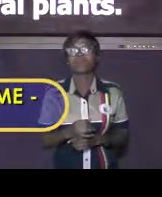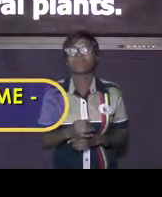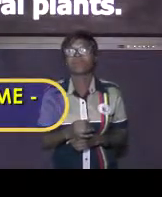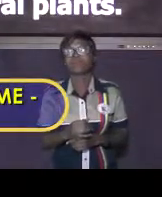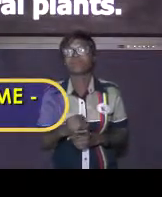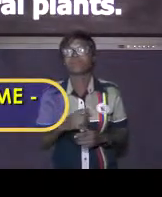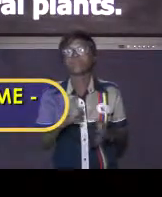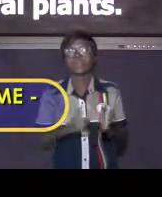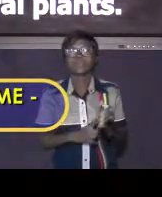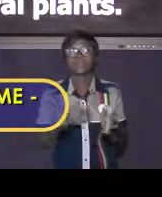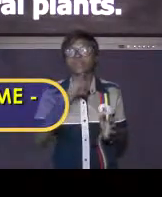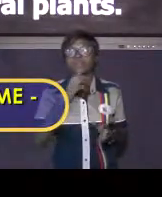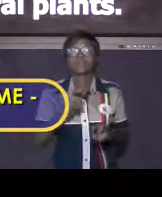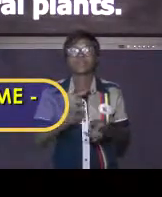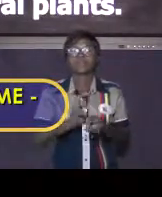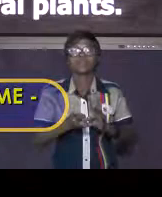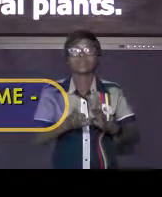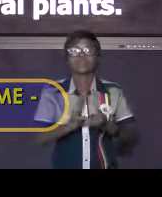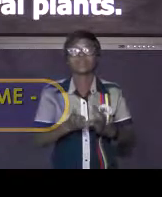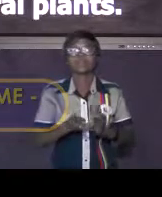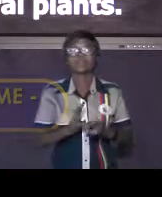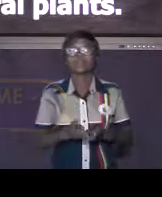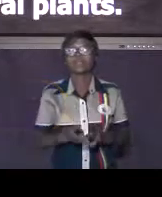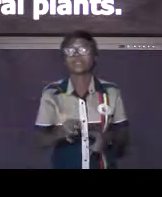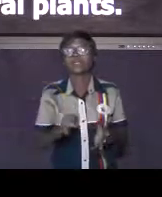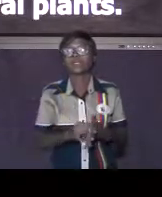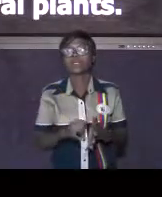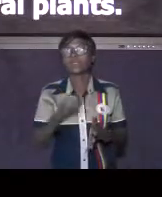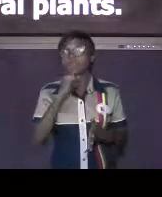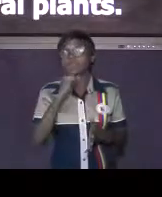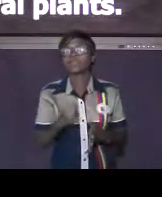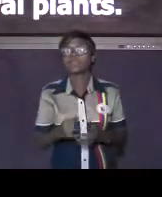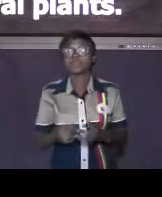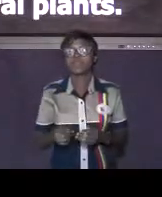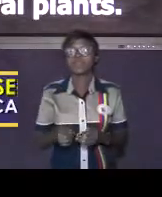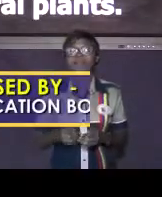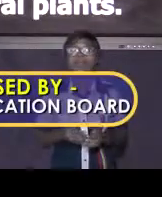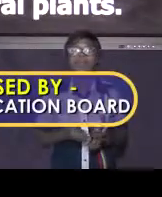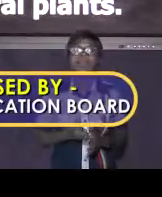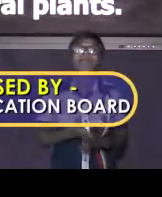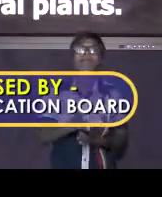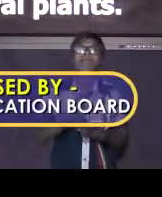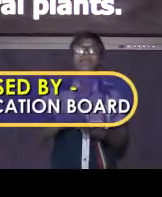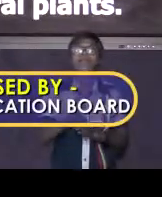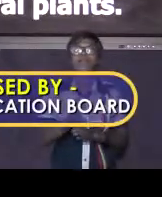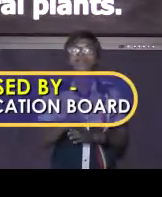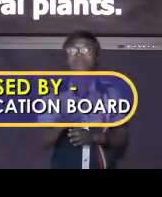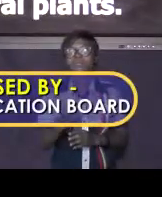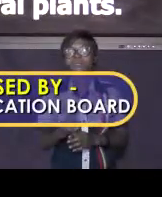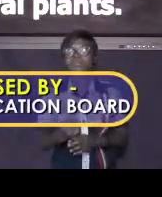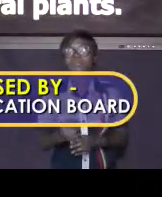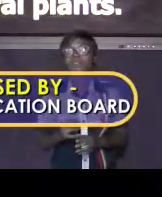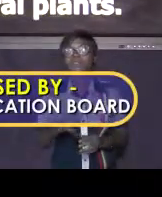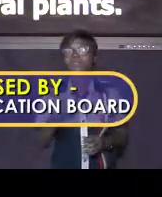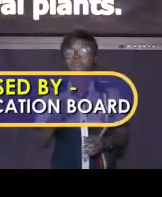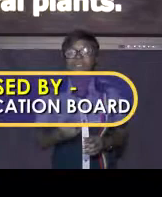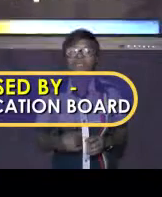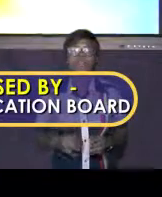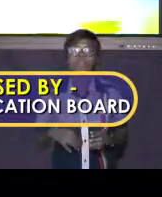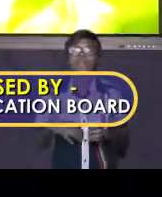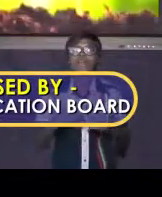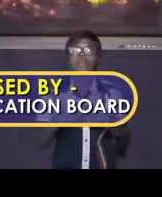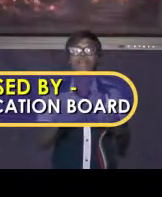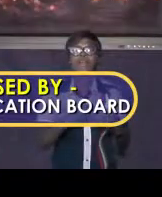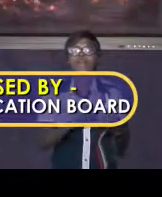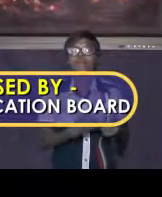Accumulated temperature is a weather parameter that directly influences the productivity